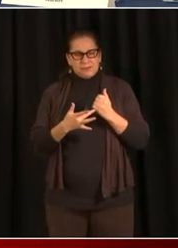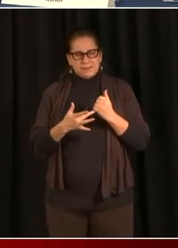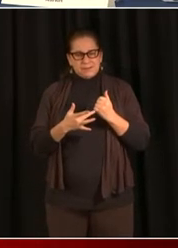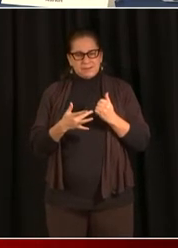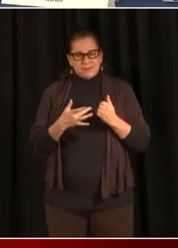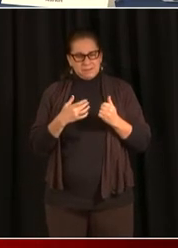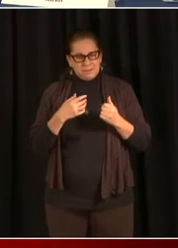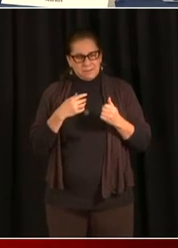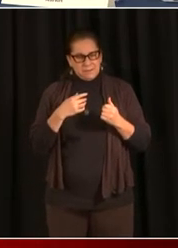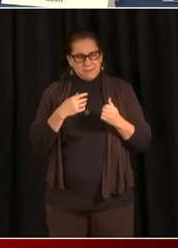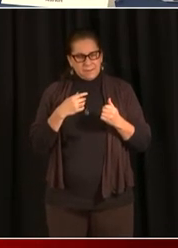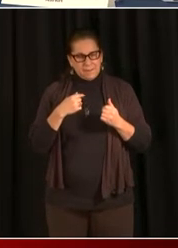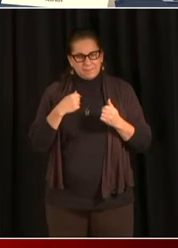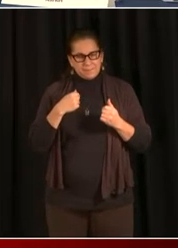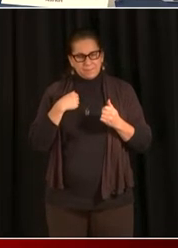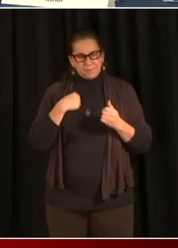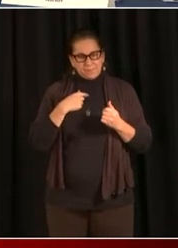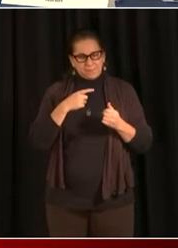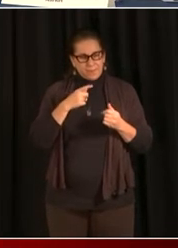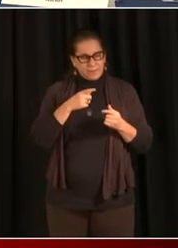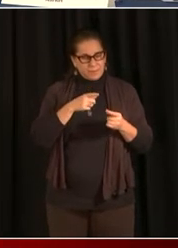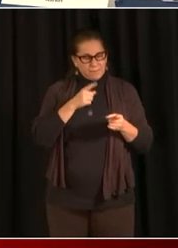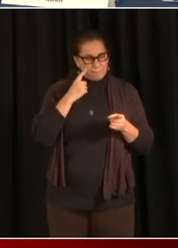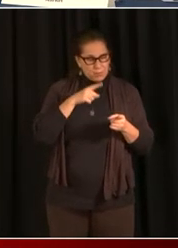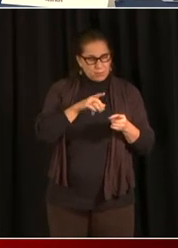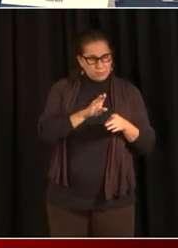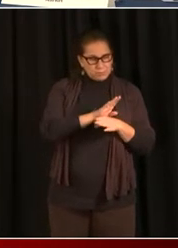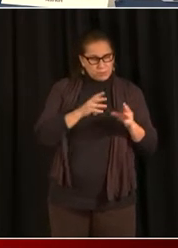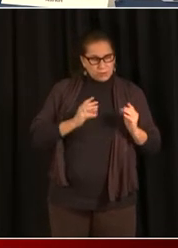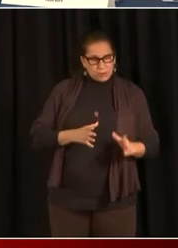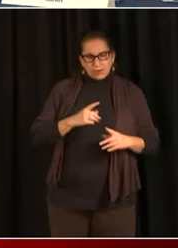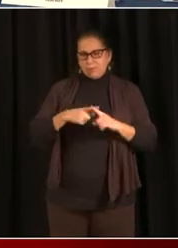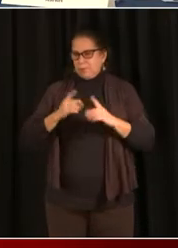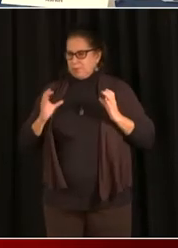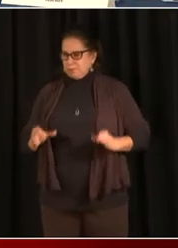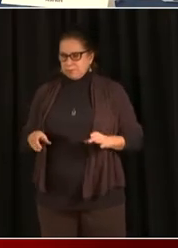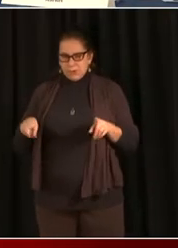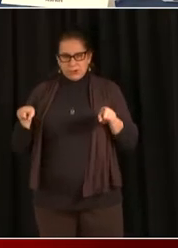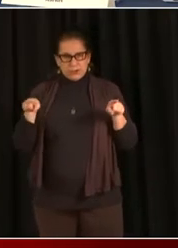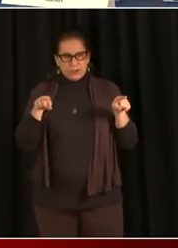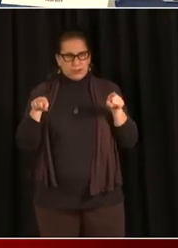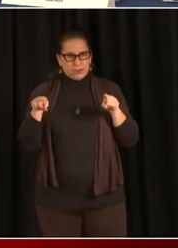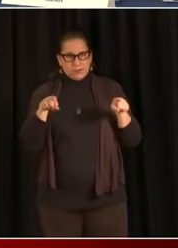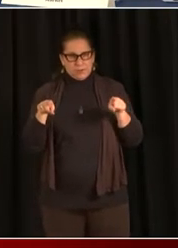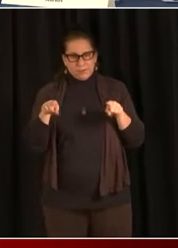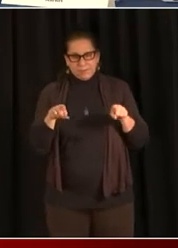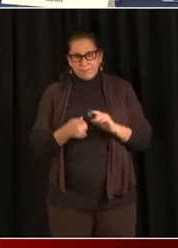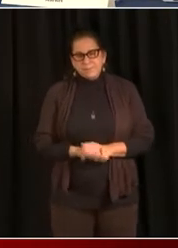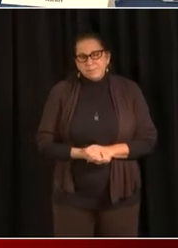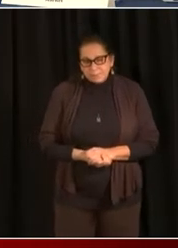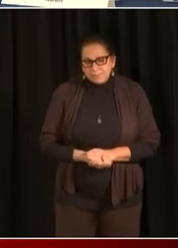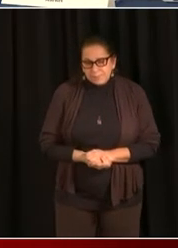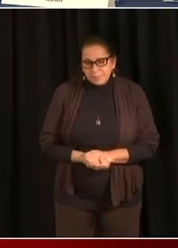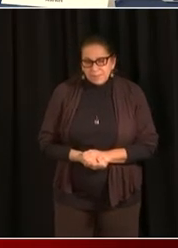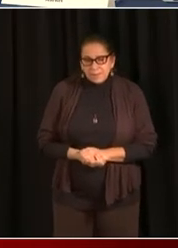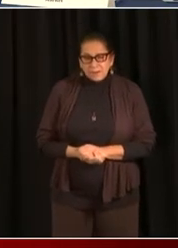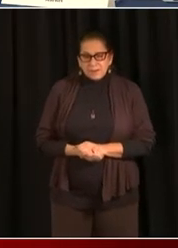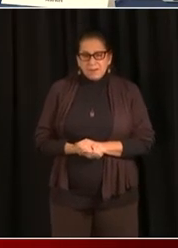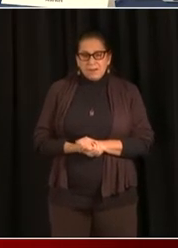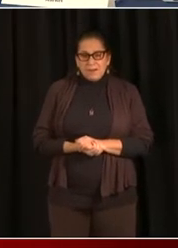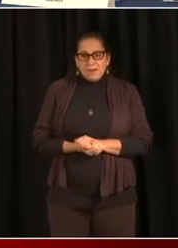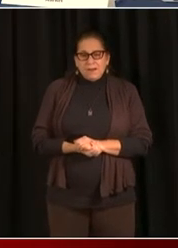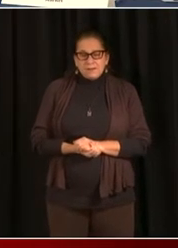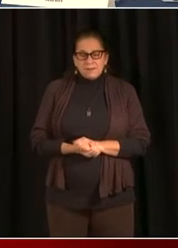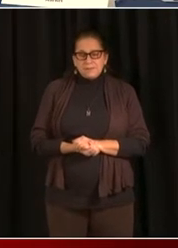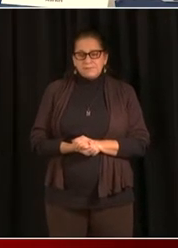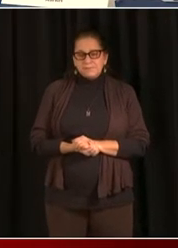communicate and connect to their customers and make that transaction that much easier? So continuing to really evolve and really focus and help